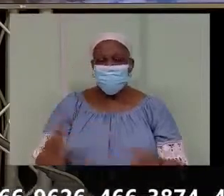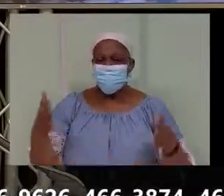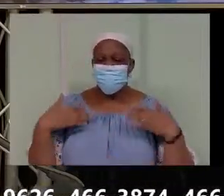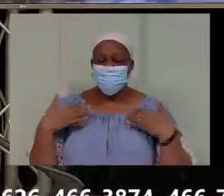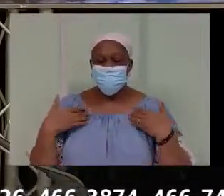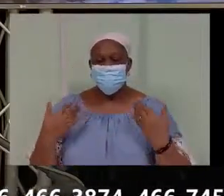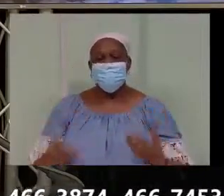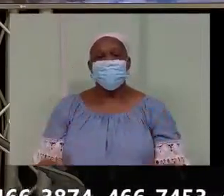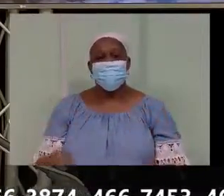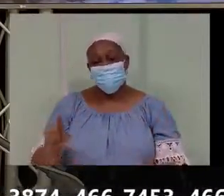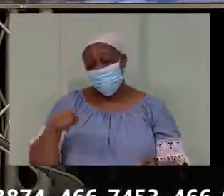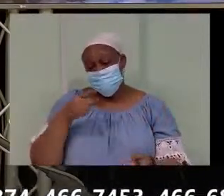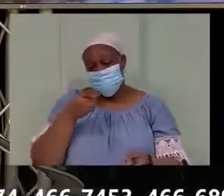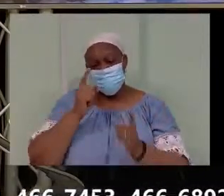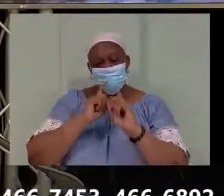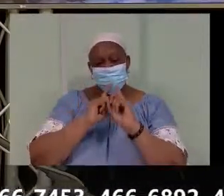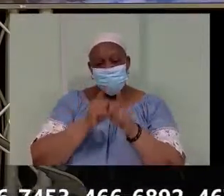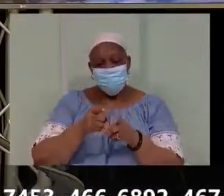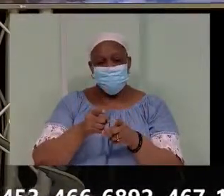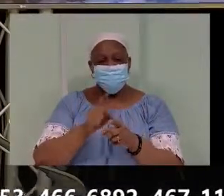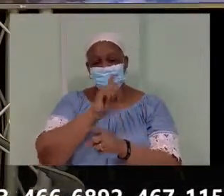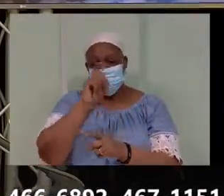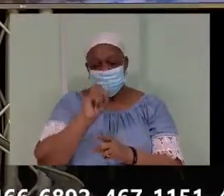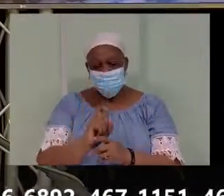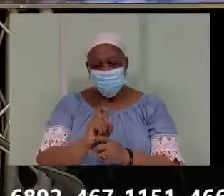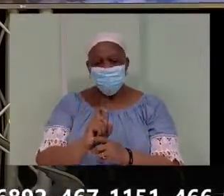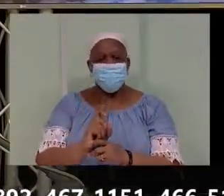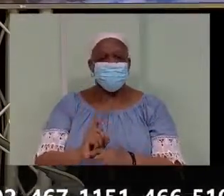the end of the briefing today.